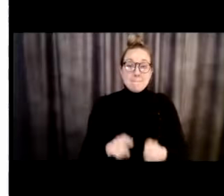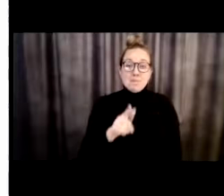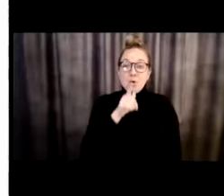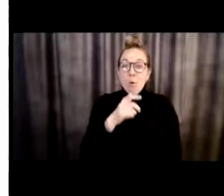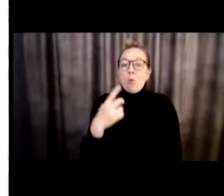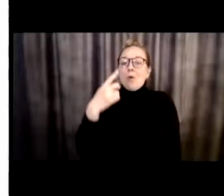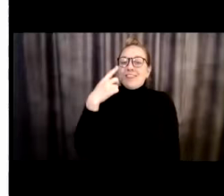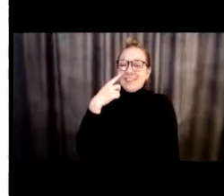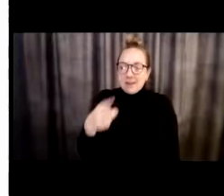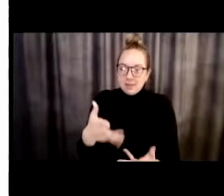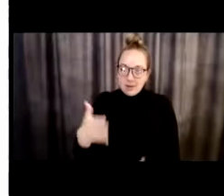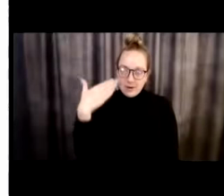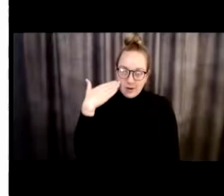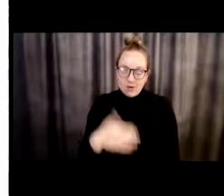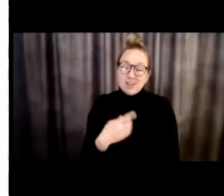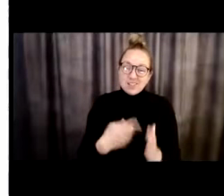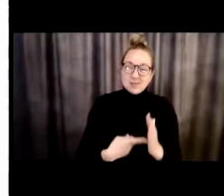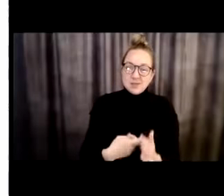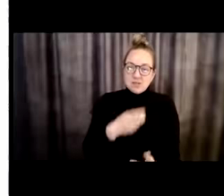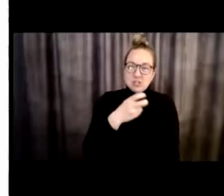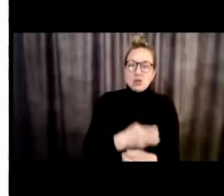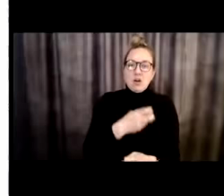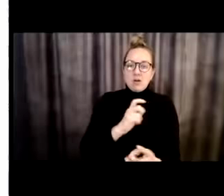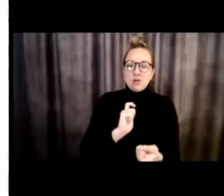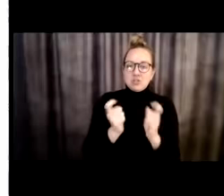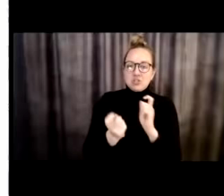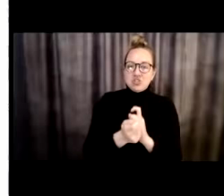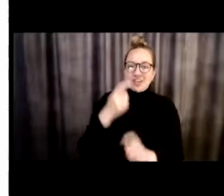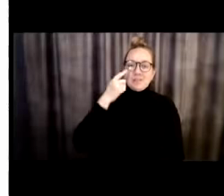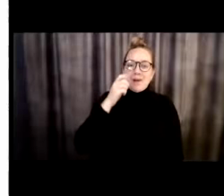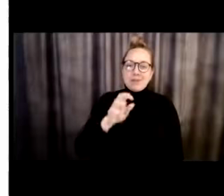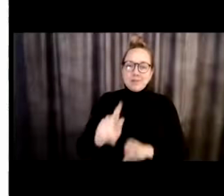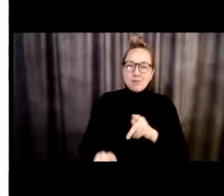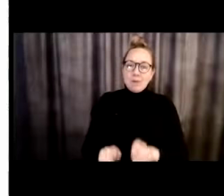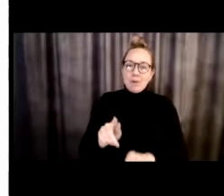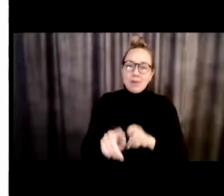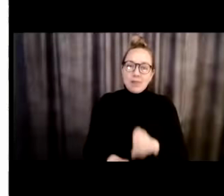right? This is a culture shift to what's going on, you know?